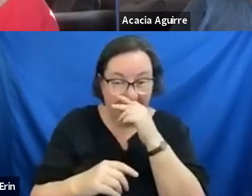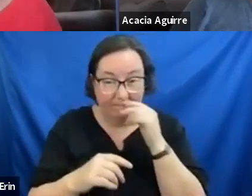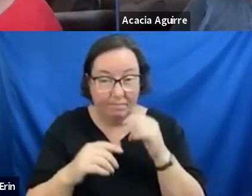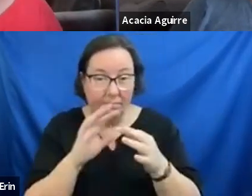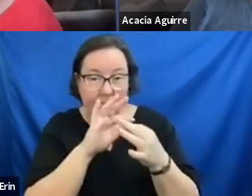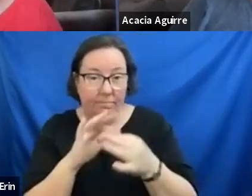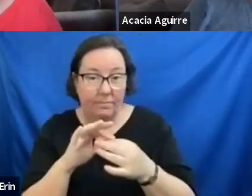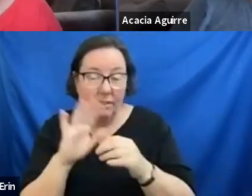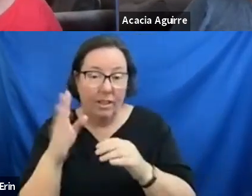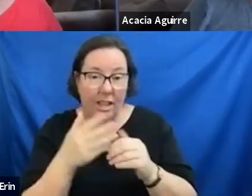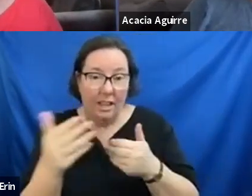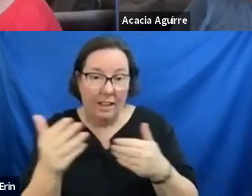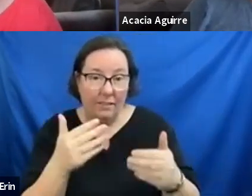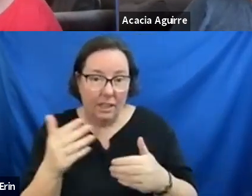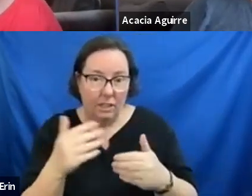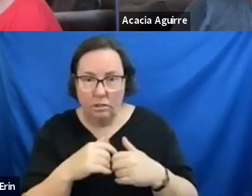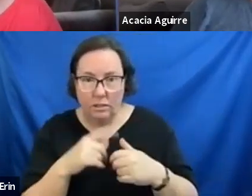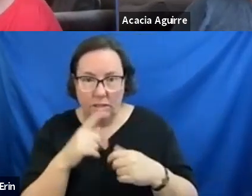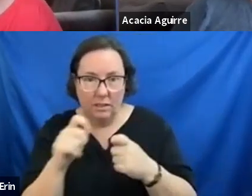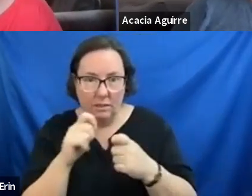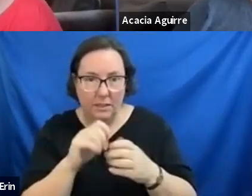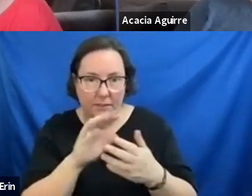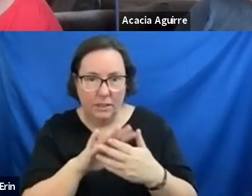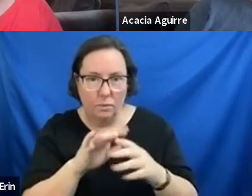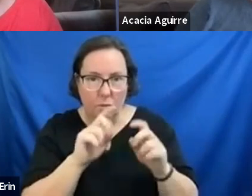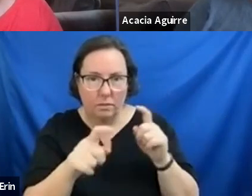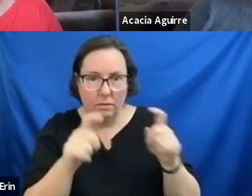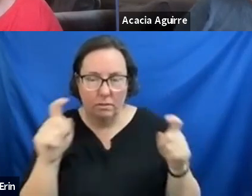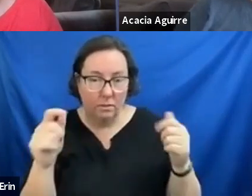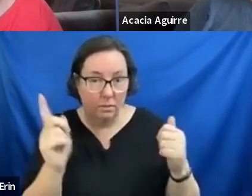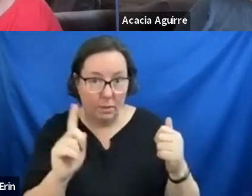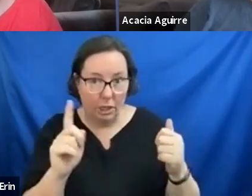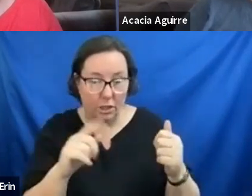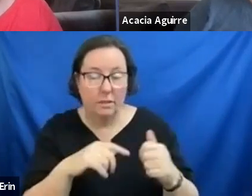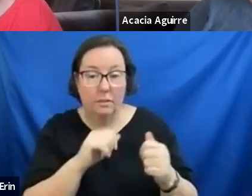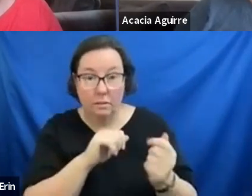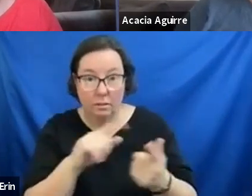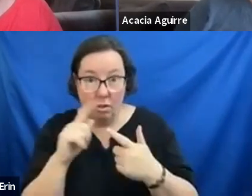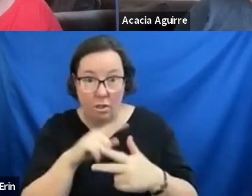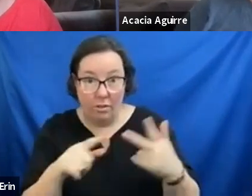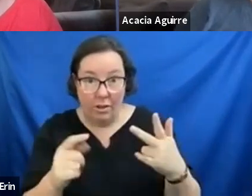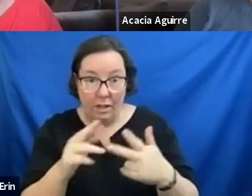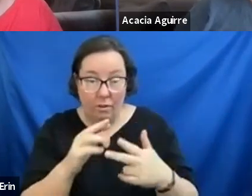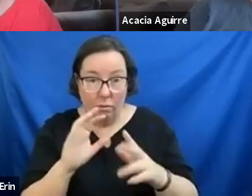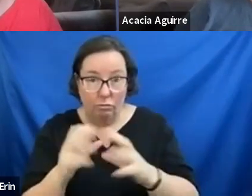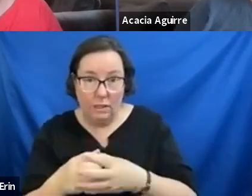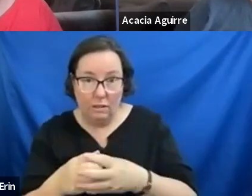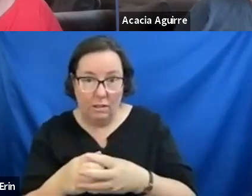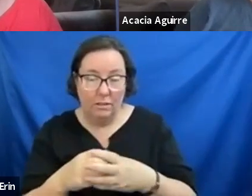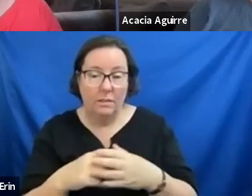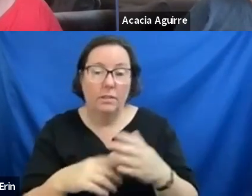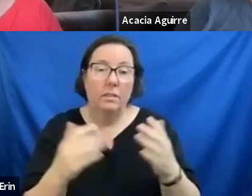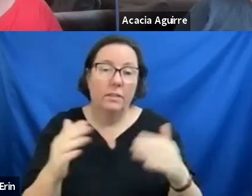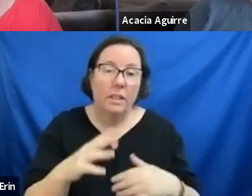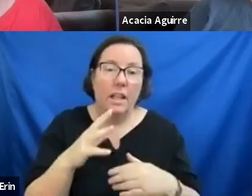with respect to their invitations to specific exam schools? I would add to that students who were in